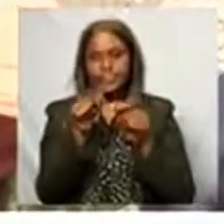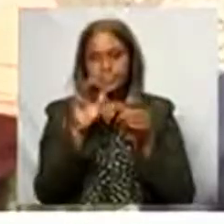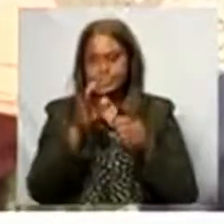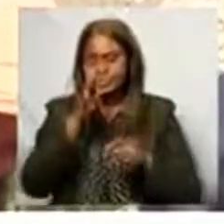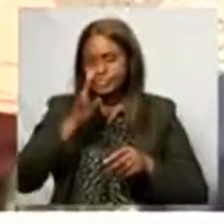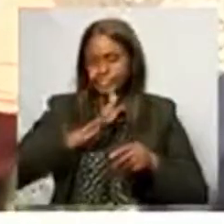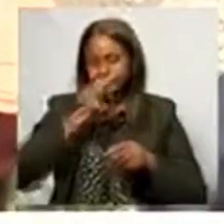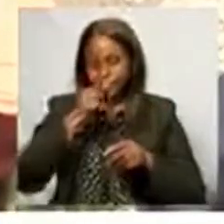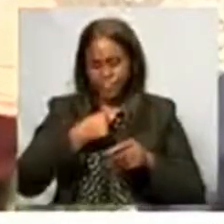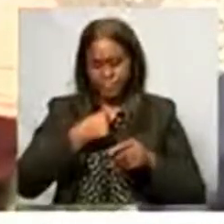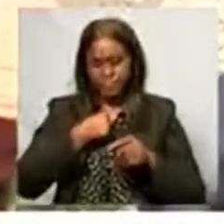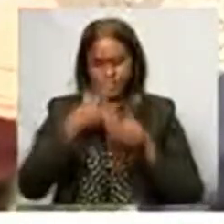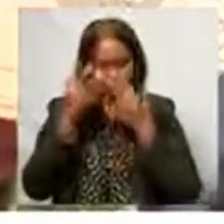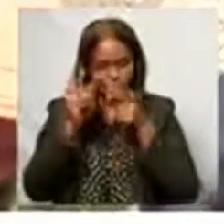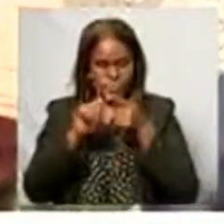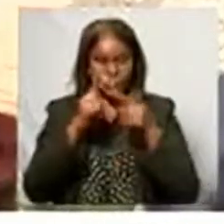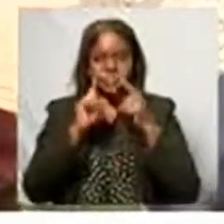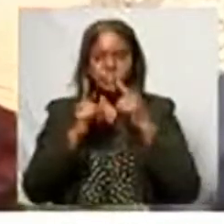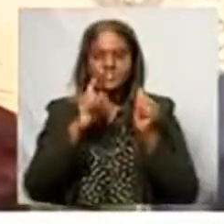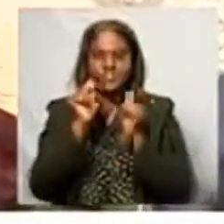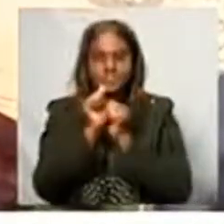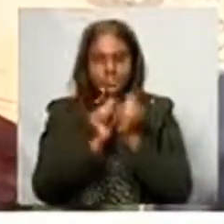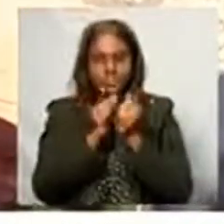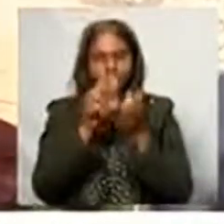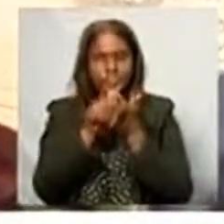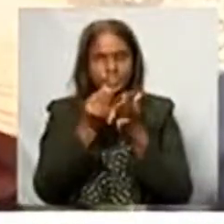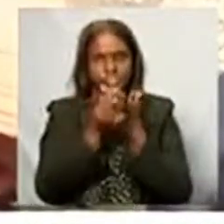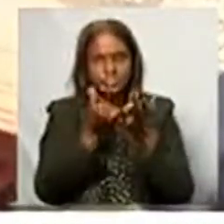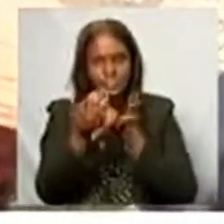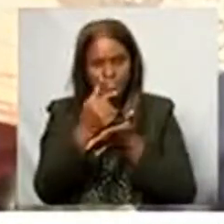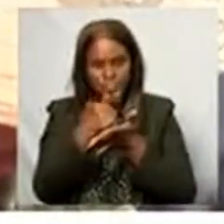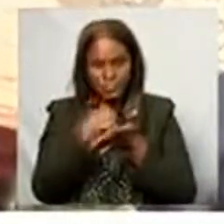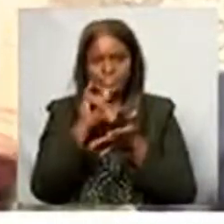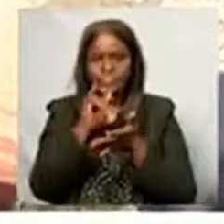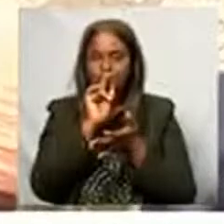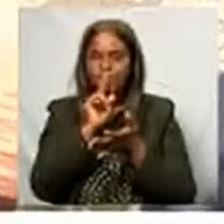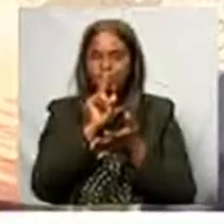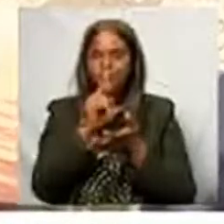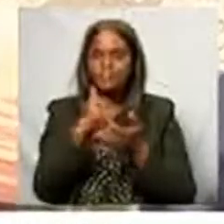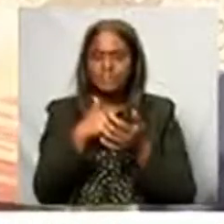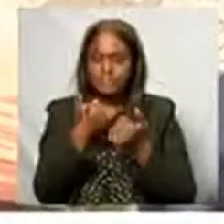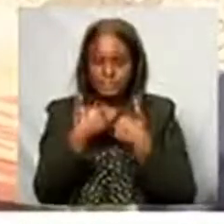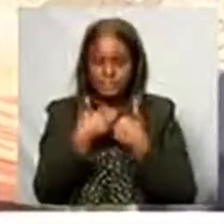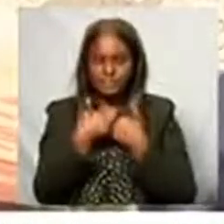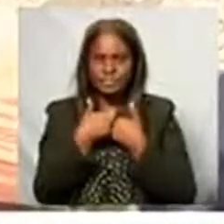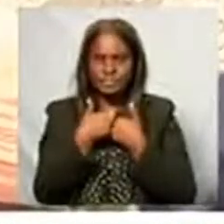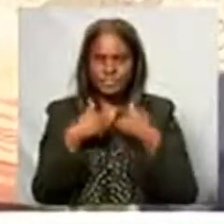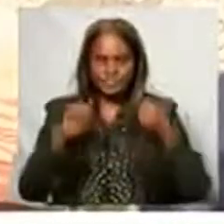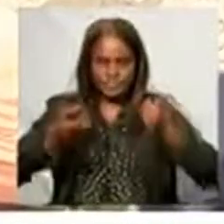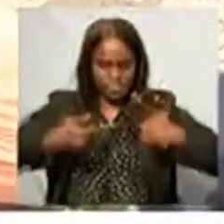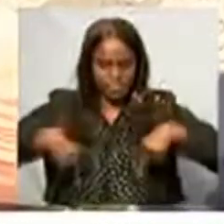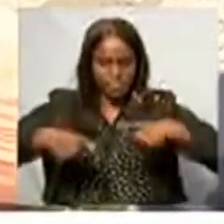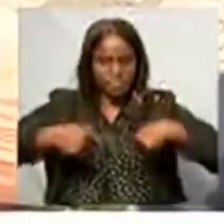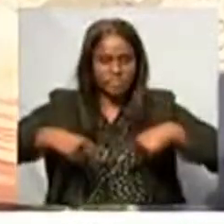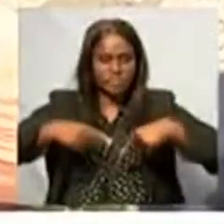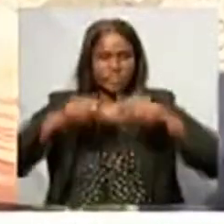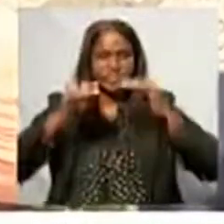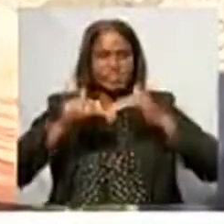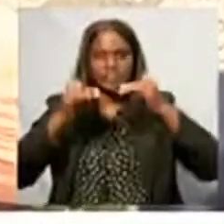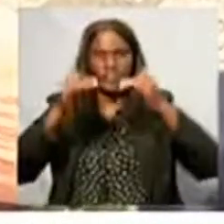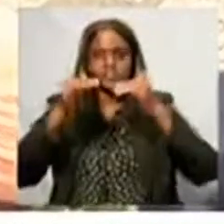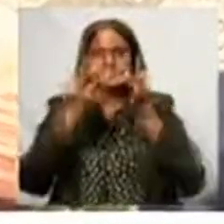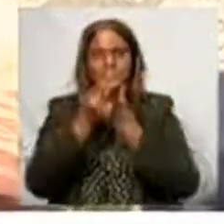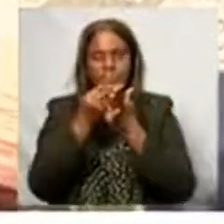Speaker, I also wish to talk about revenue collection. And I did, indeed, the local